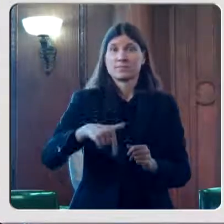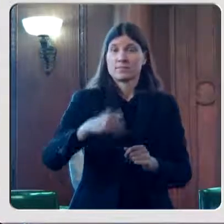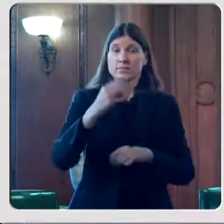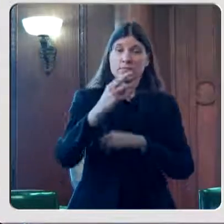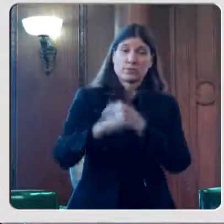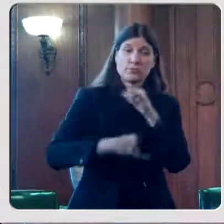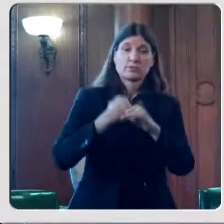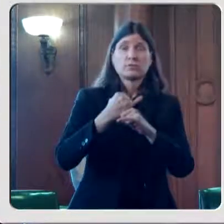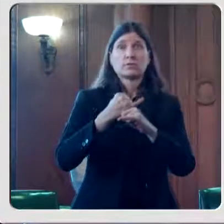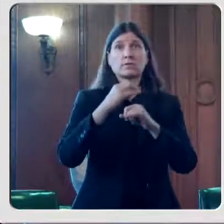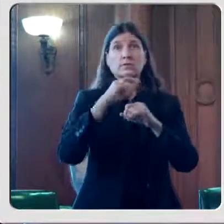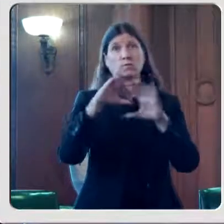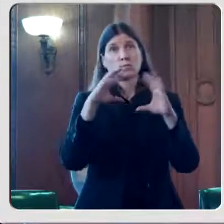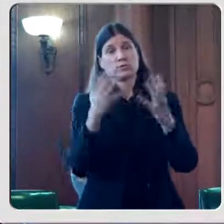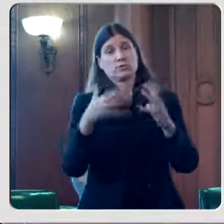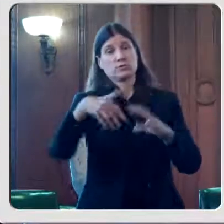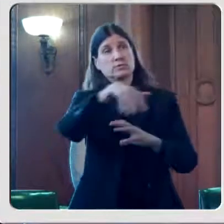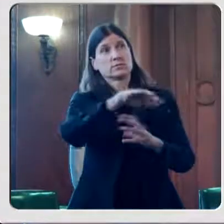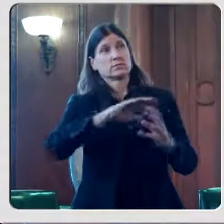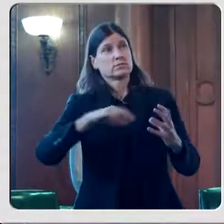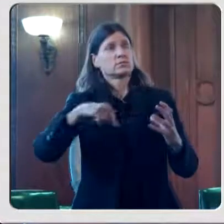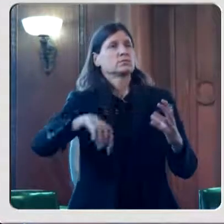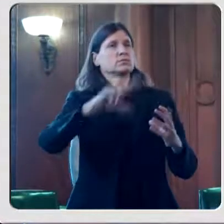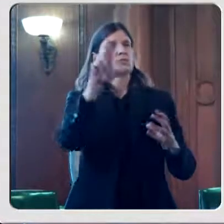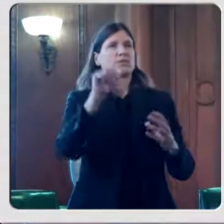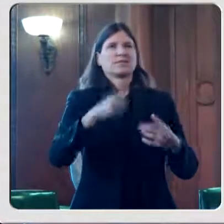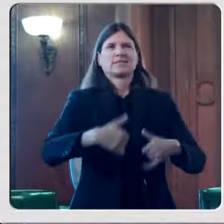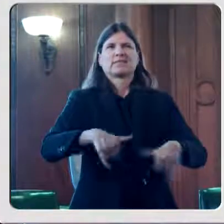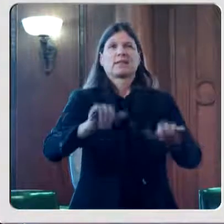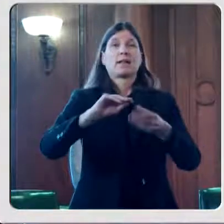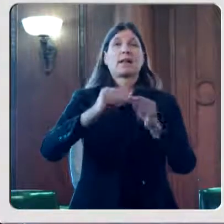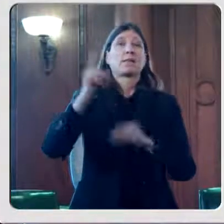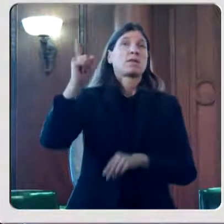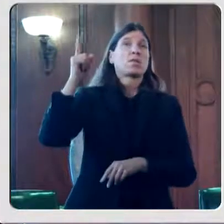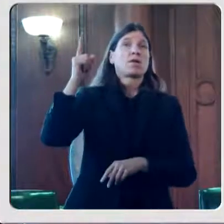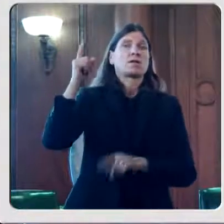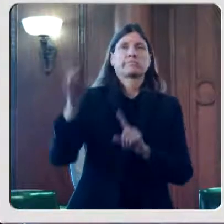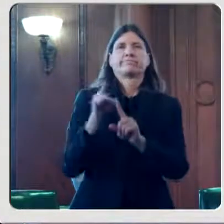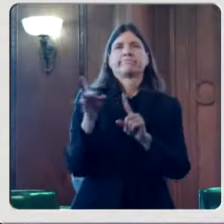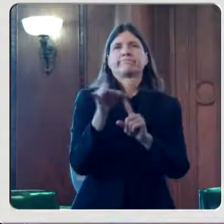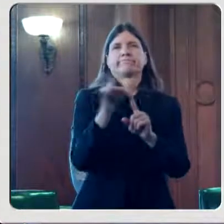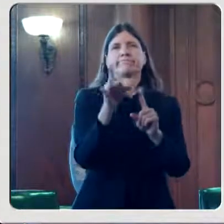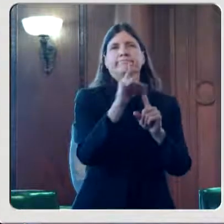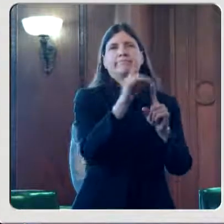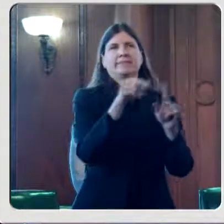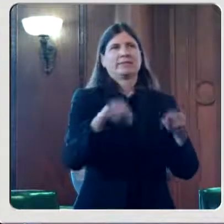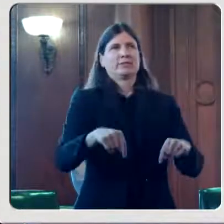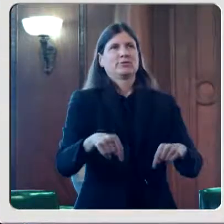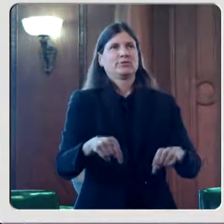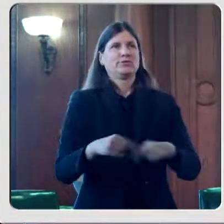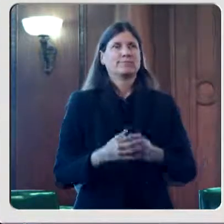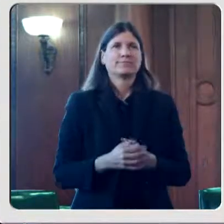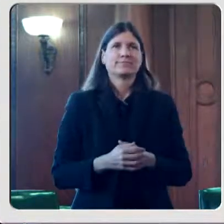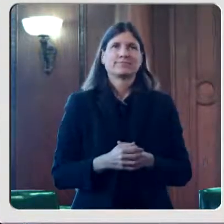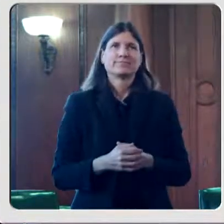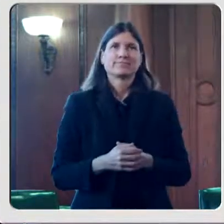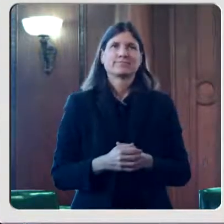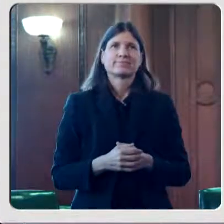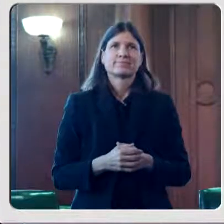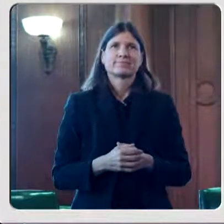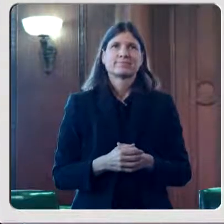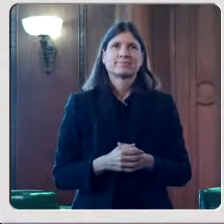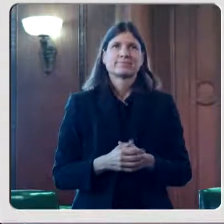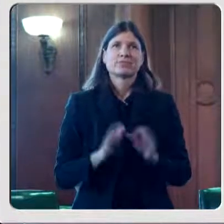month or so are still something to keep an eye on. Certainly not something to raise significant alarm, but something for